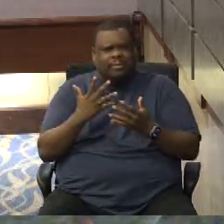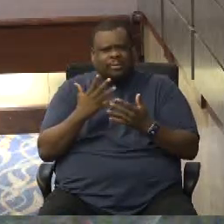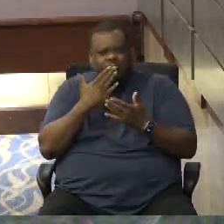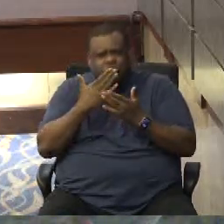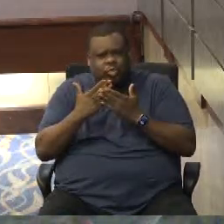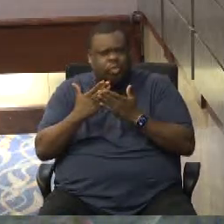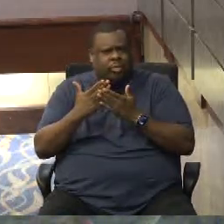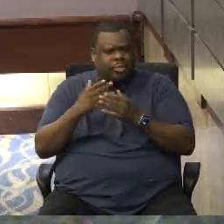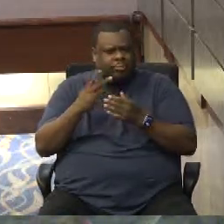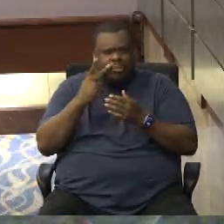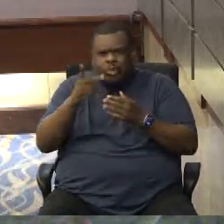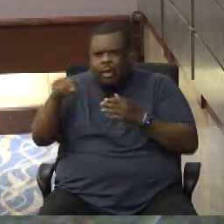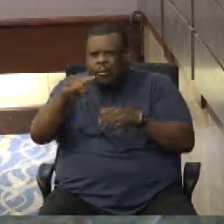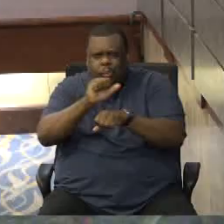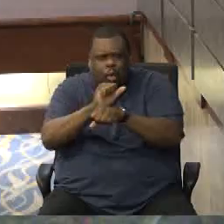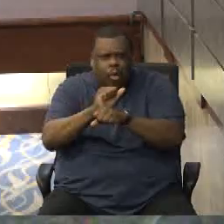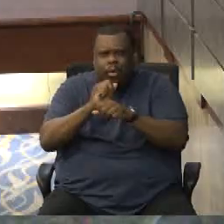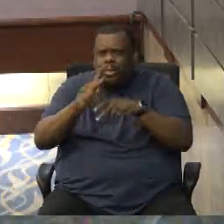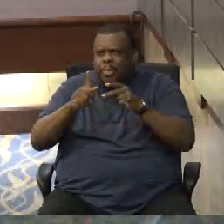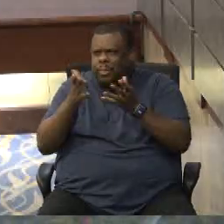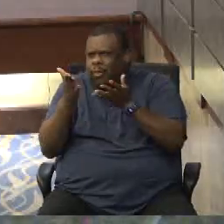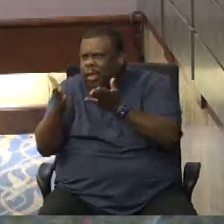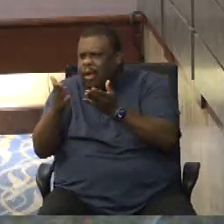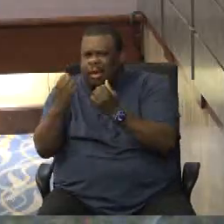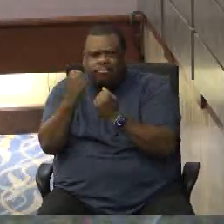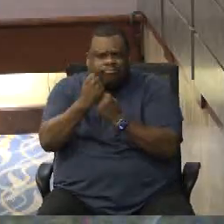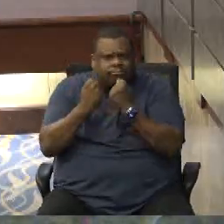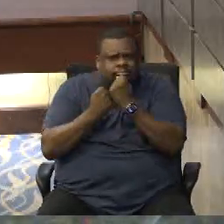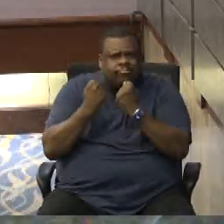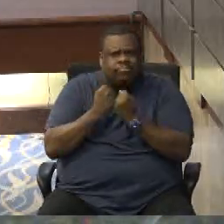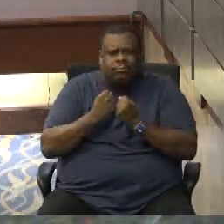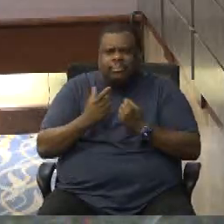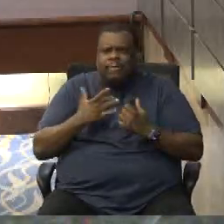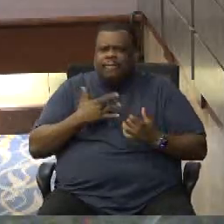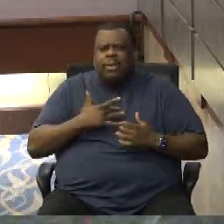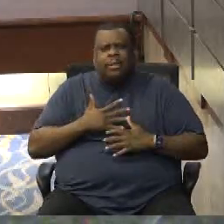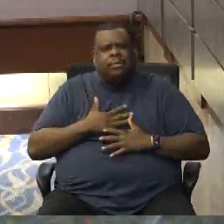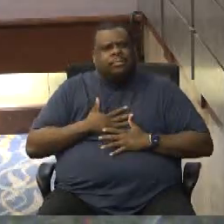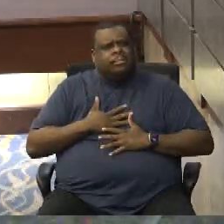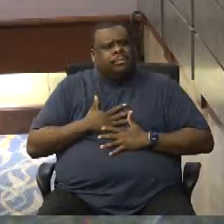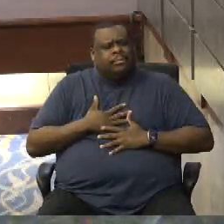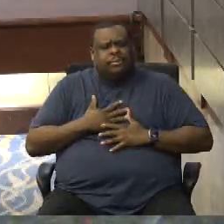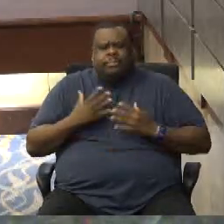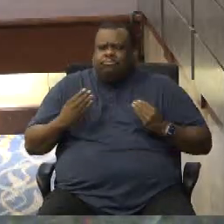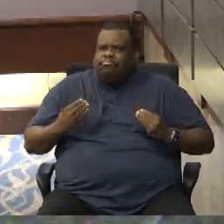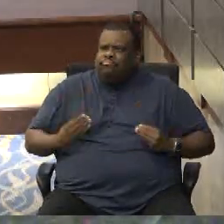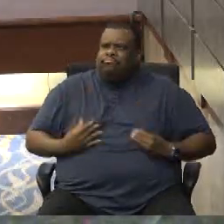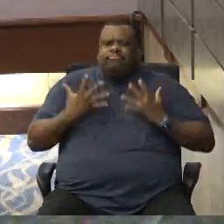project, and it was so emotional for a lot of us. And like I told